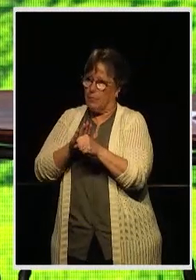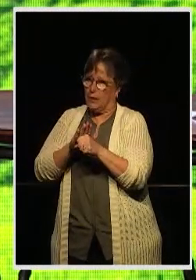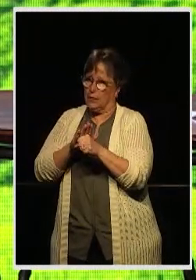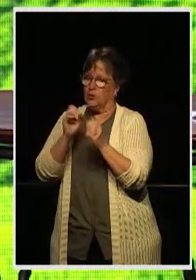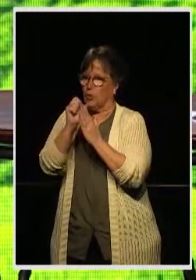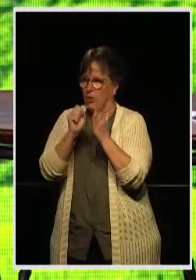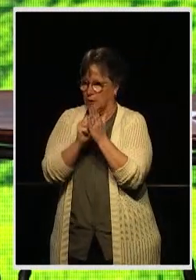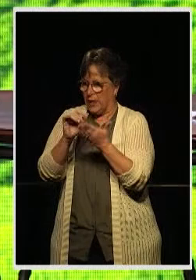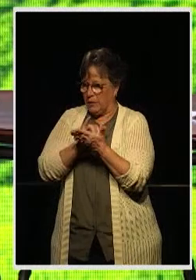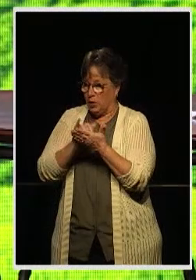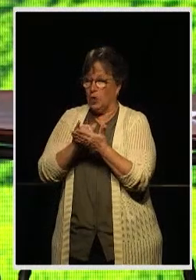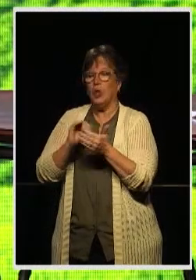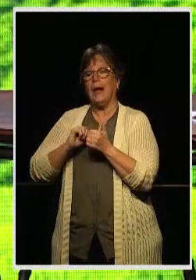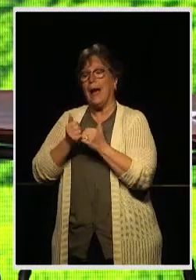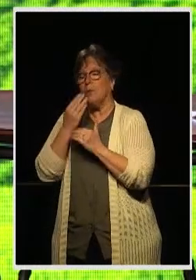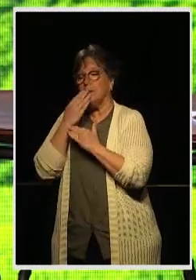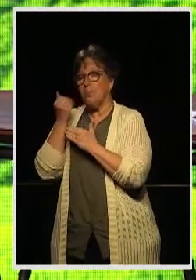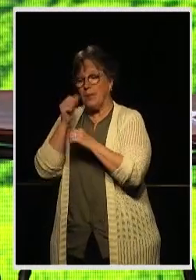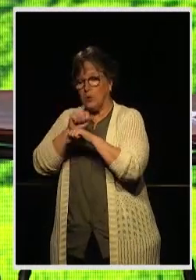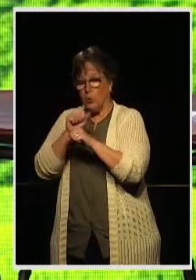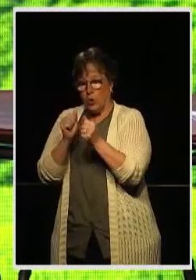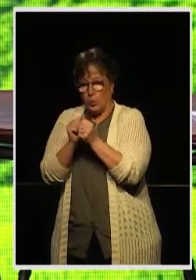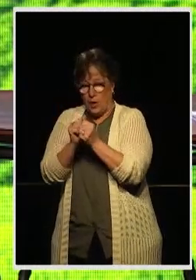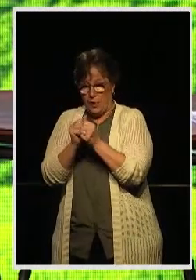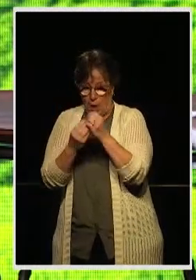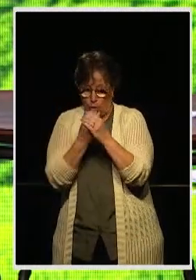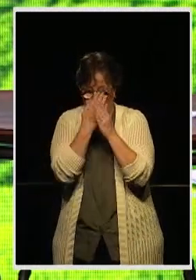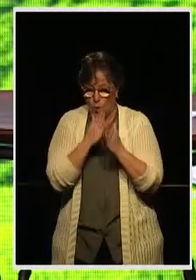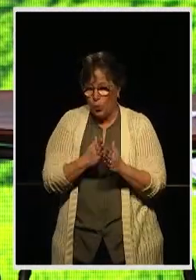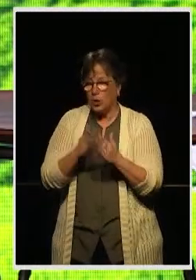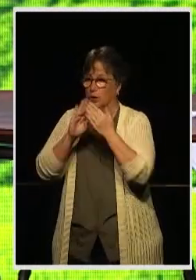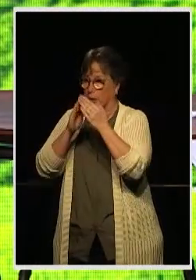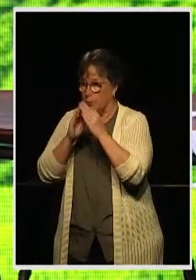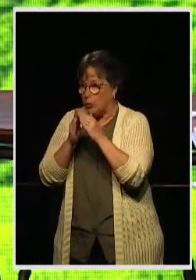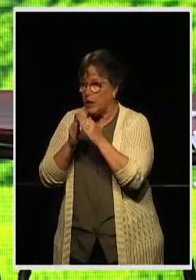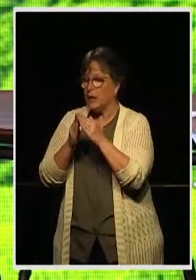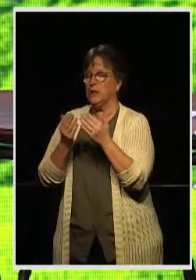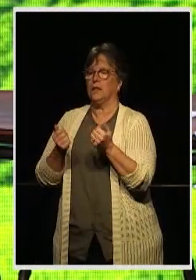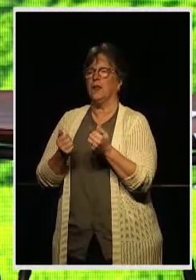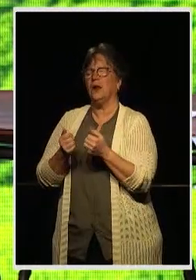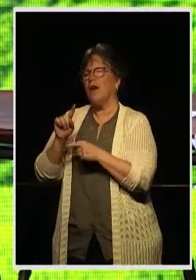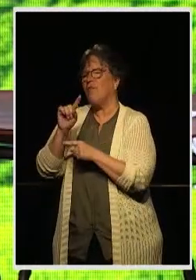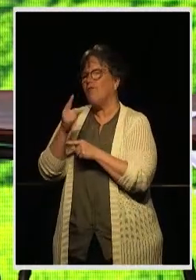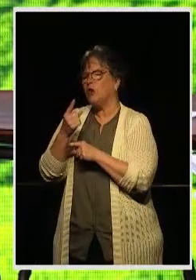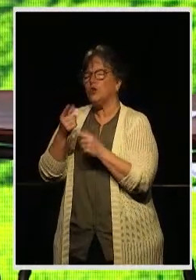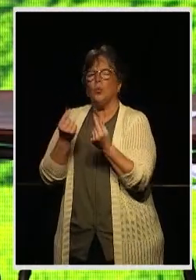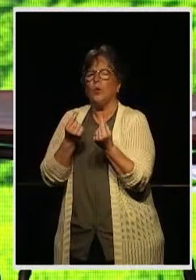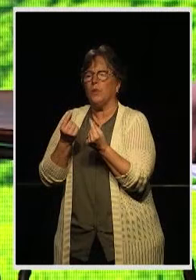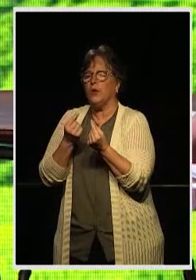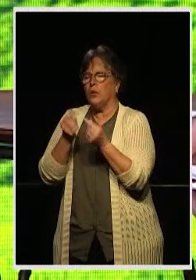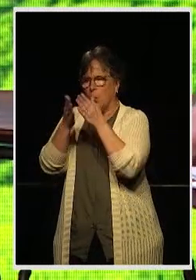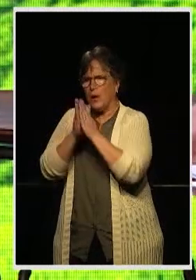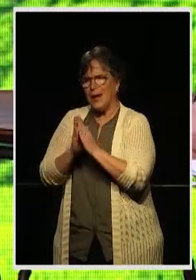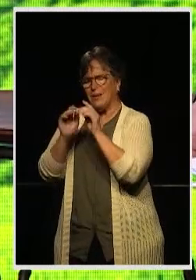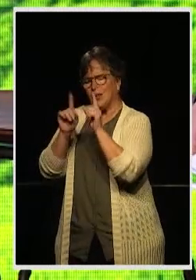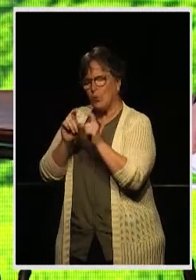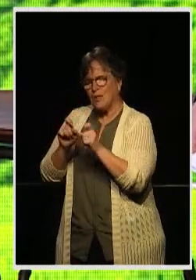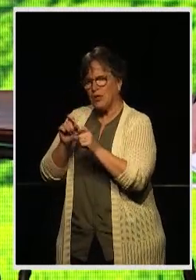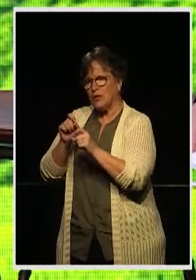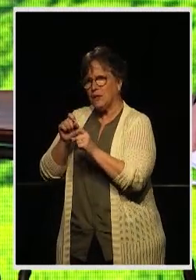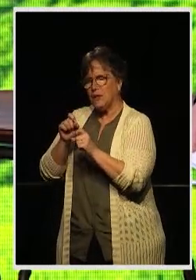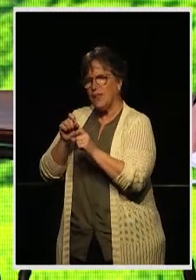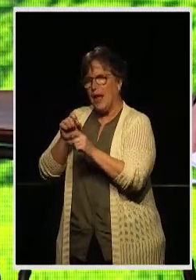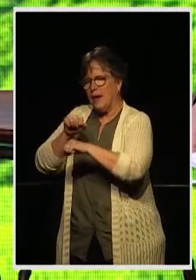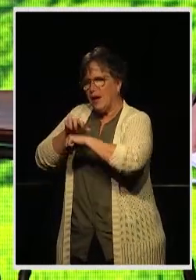is best to work with our growers and producers and communities is to first ask them questions that affect their daily